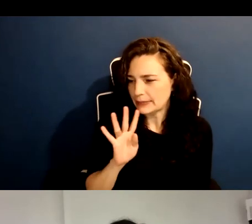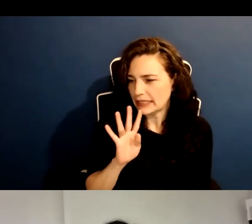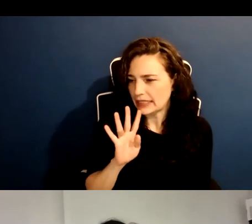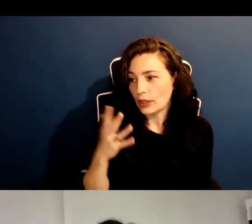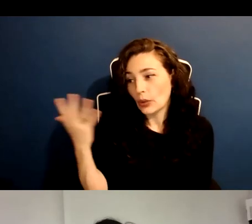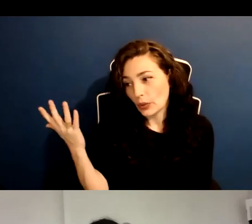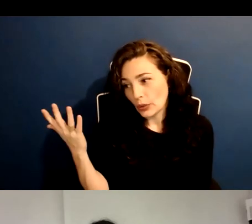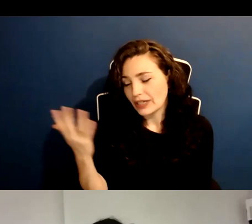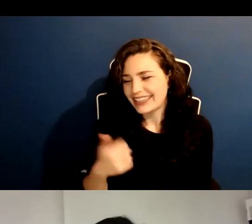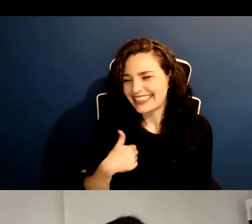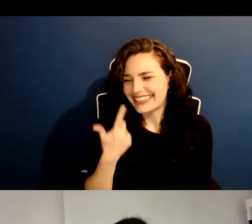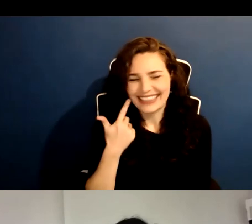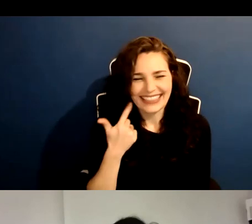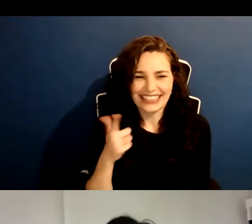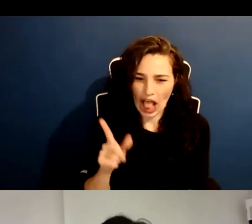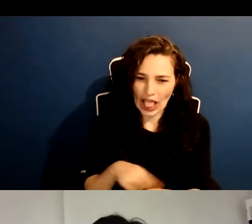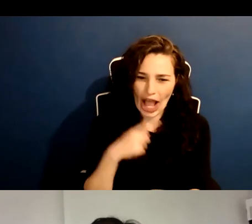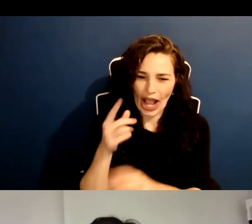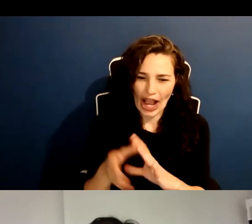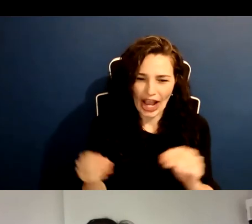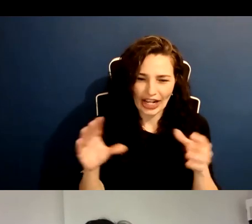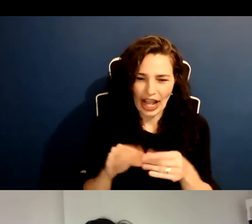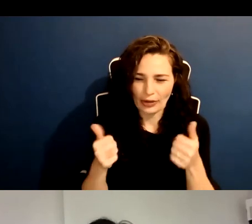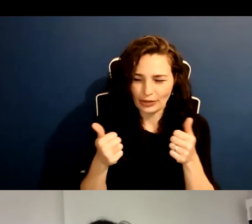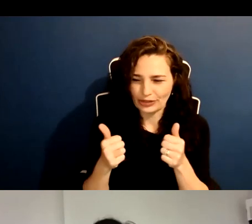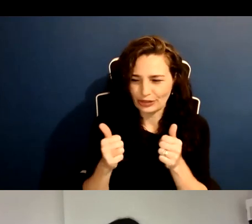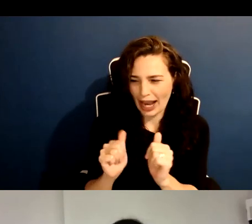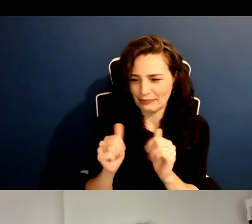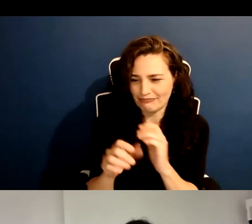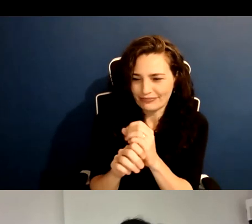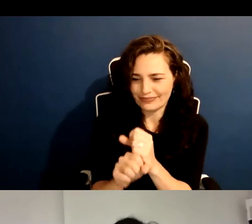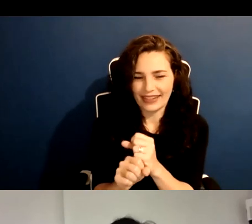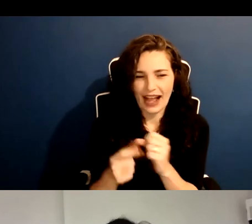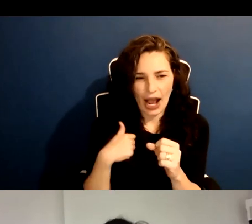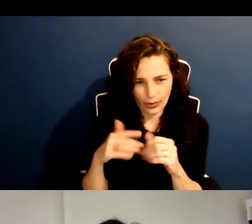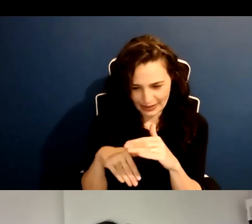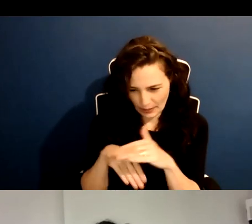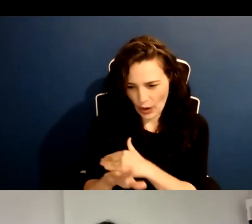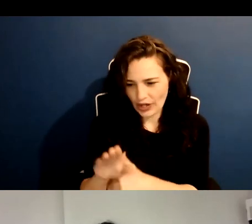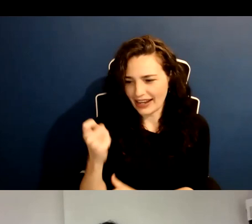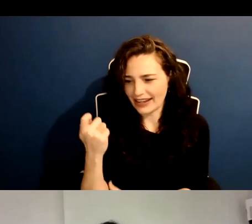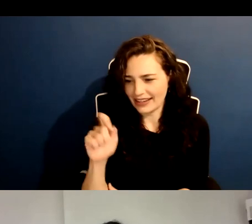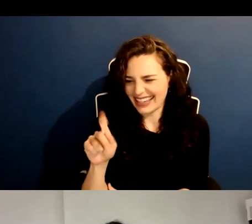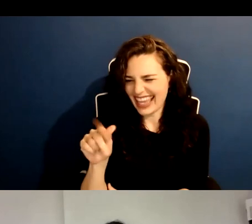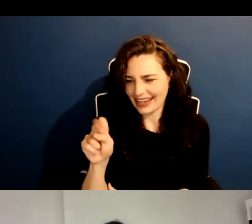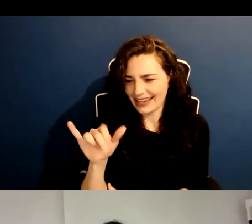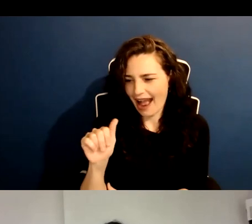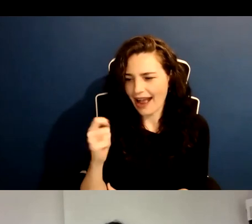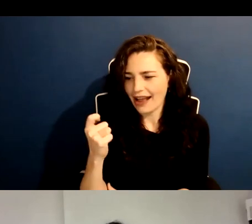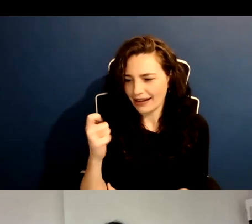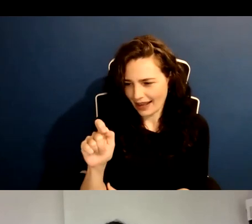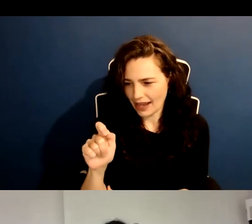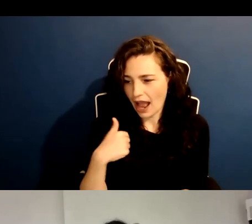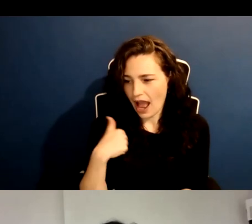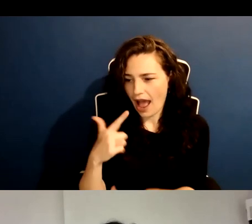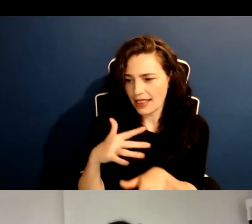It's it's a long story, but I'll try and make it short. So I was born in Kenya, left when I was very young. I was about 9 years old when